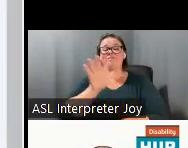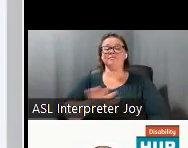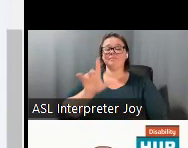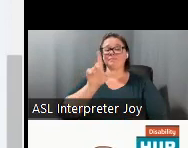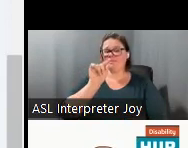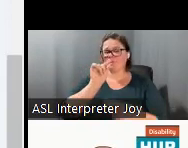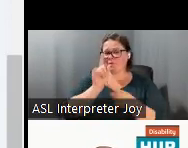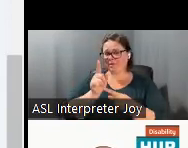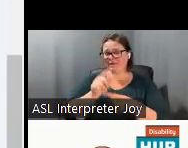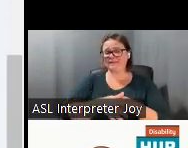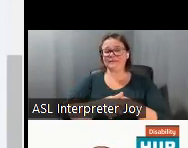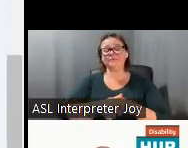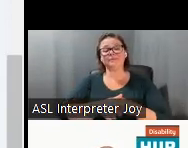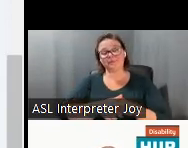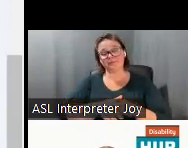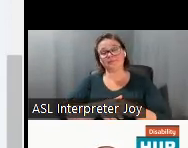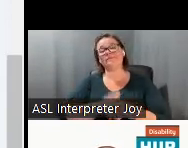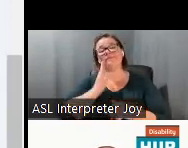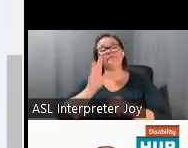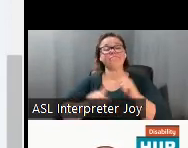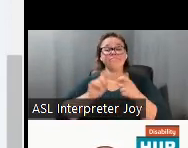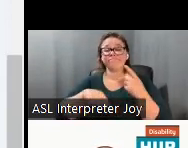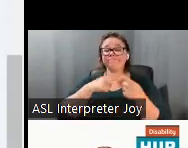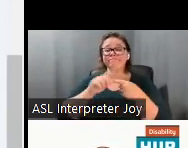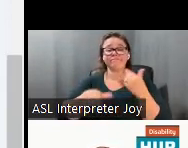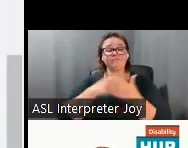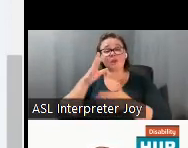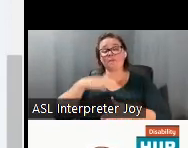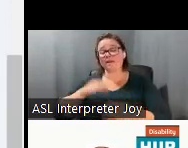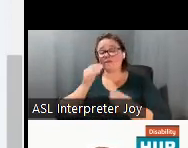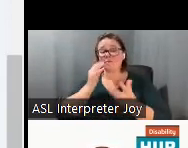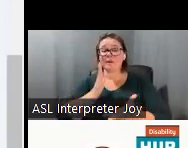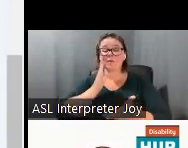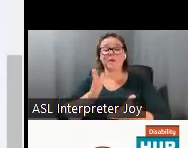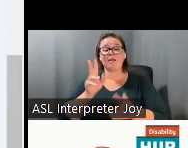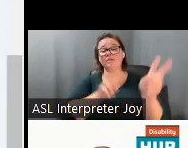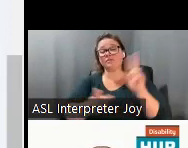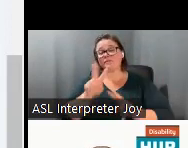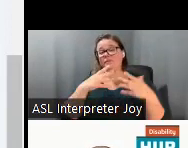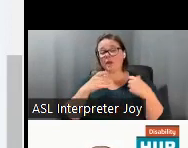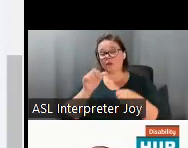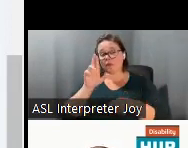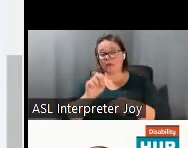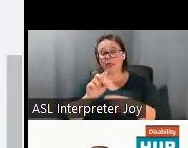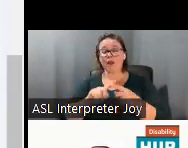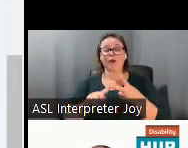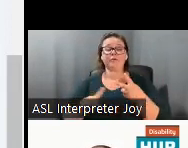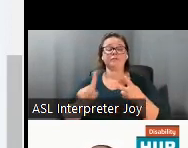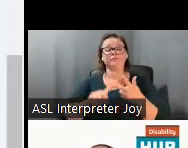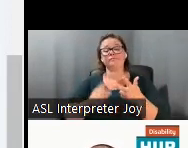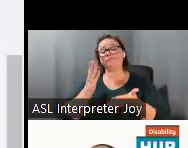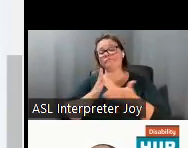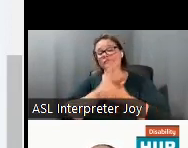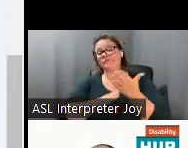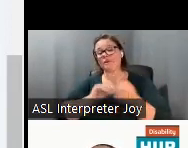possibly. It's just going to ask you about all of your benefit information. It's also going to look at healthcare. It's also going to look at maybe some work